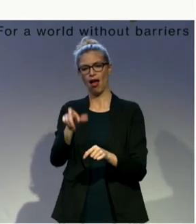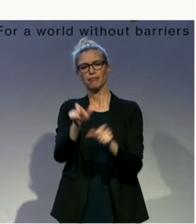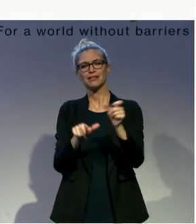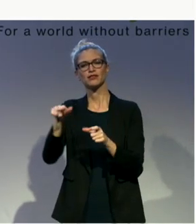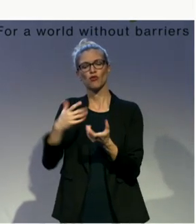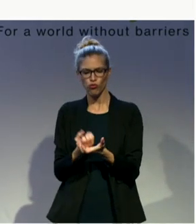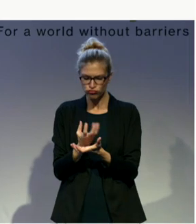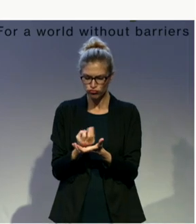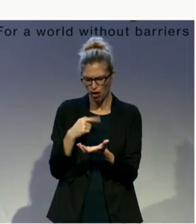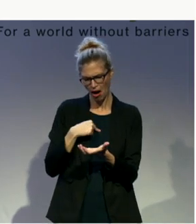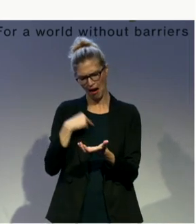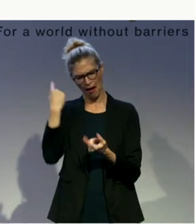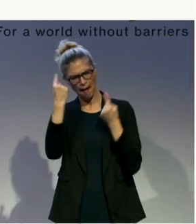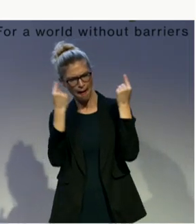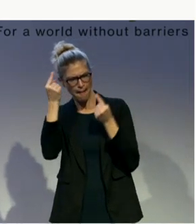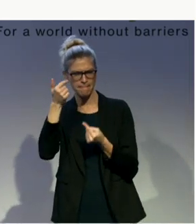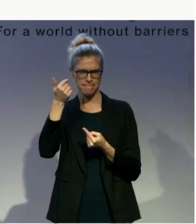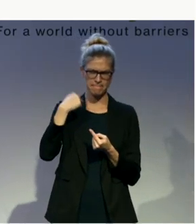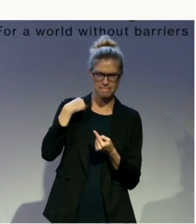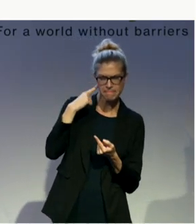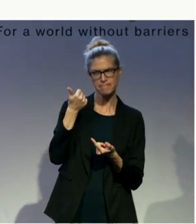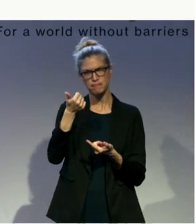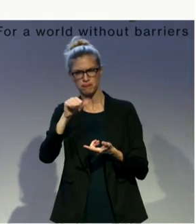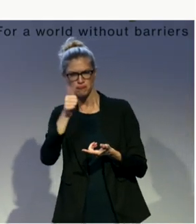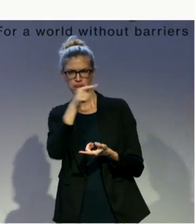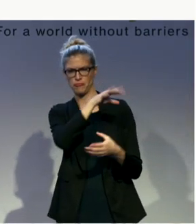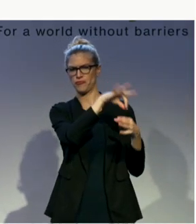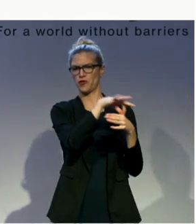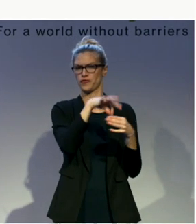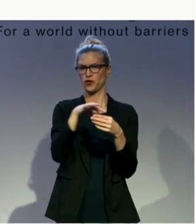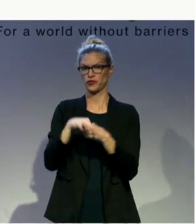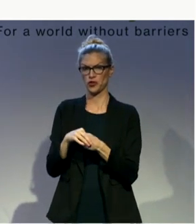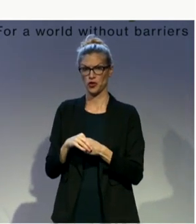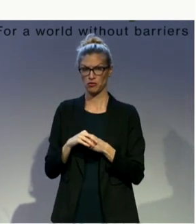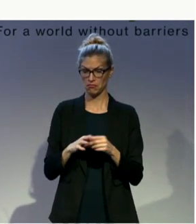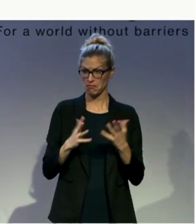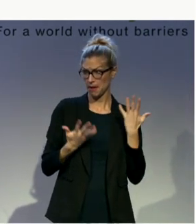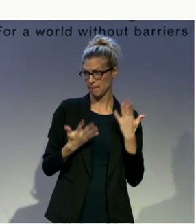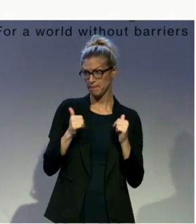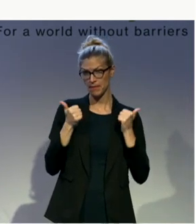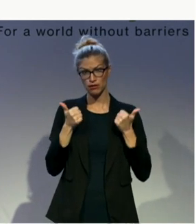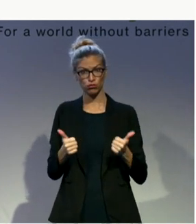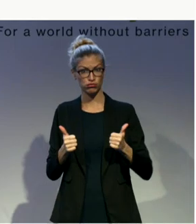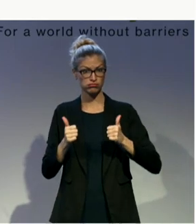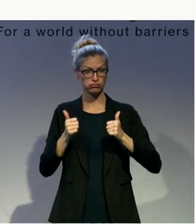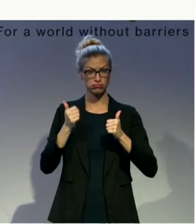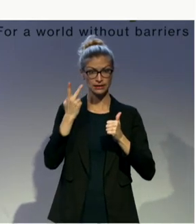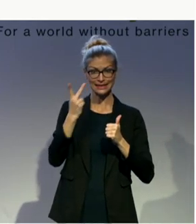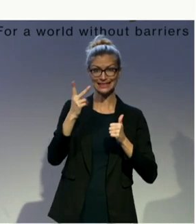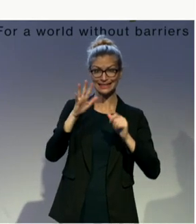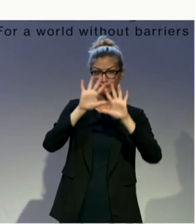was a summary of everything. Maybe the camera can show the whole picture once again so you can use that for your discussion. Thank